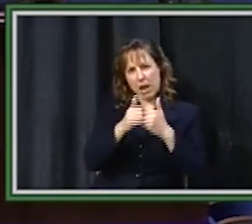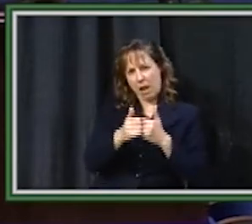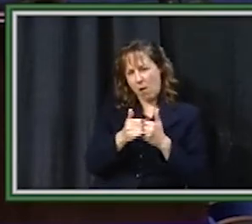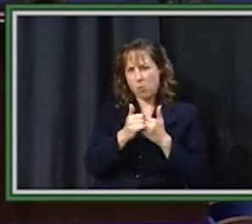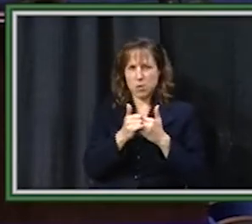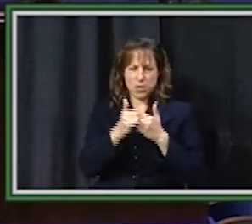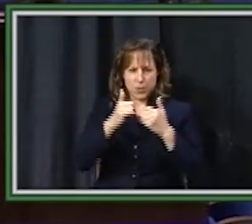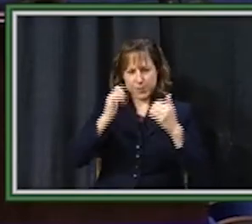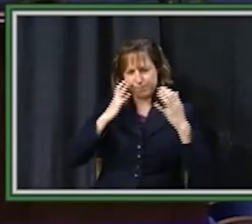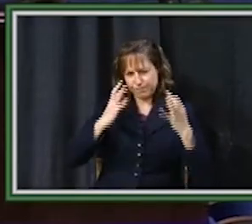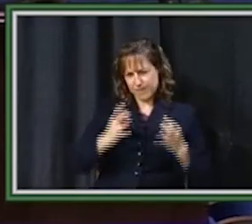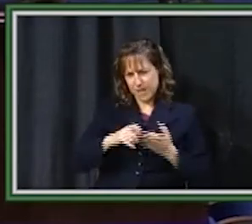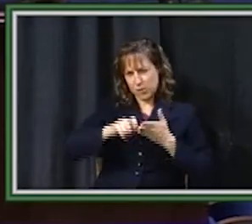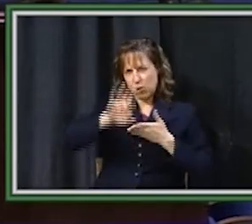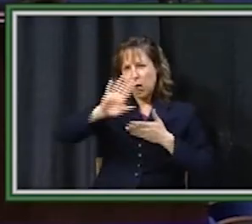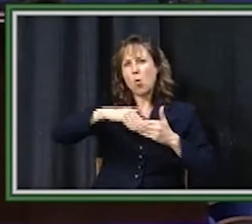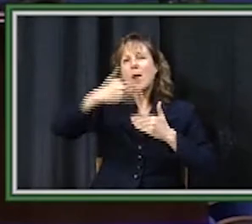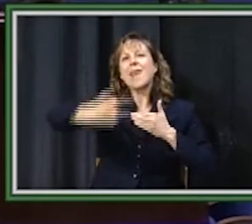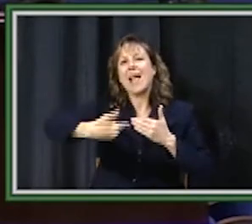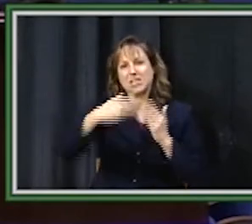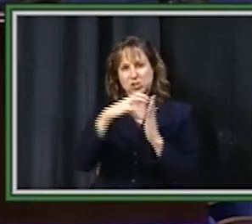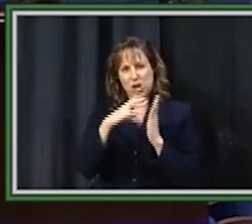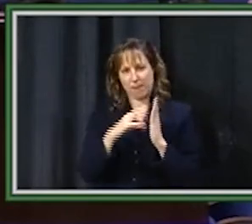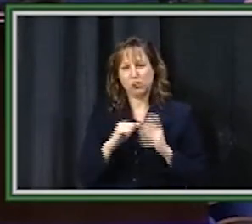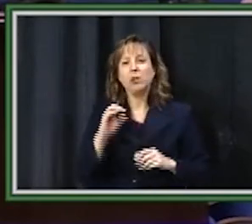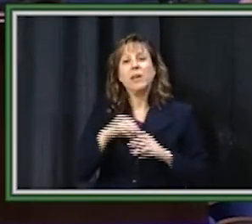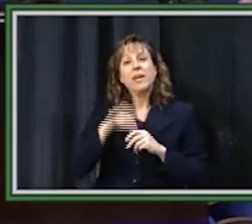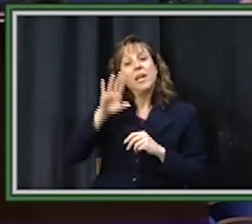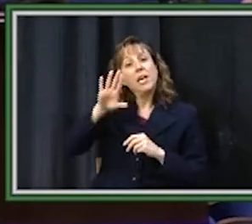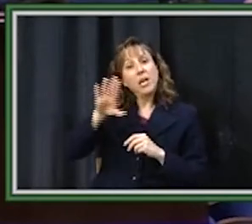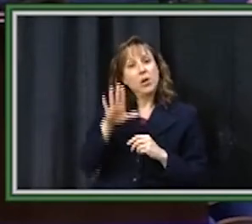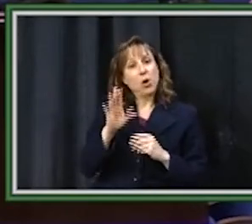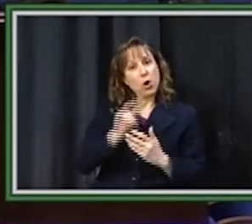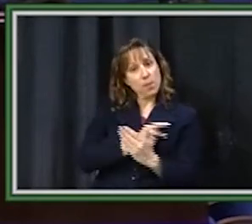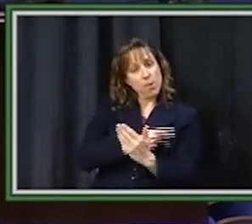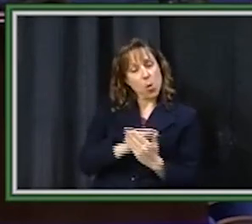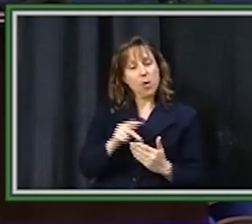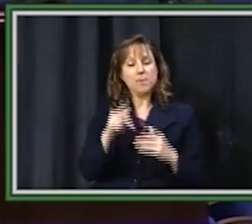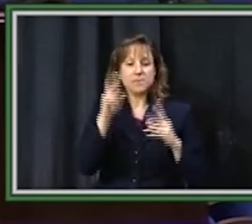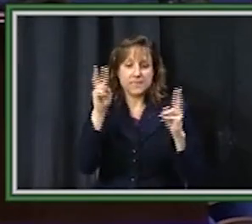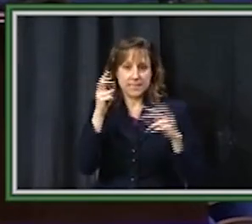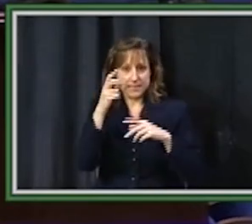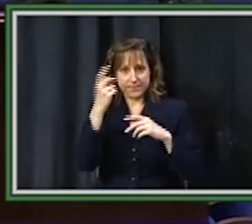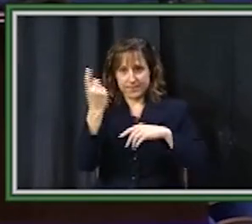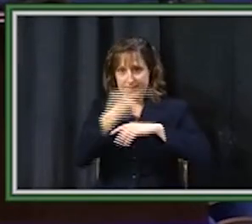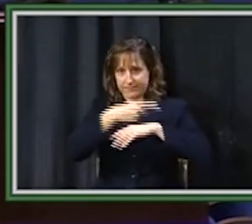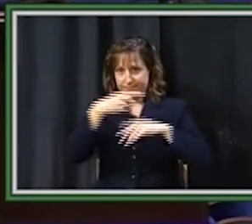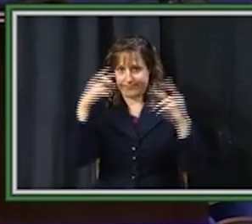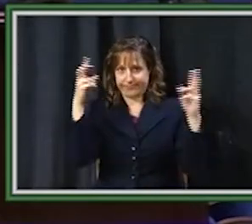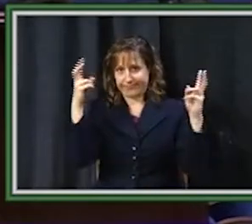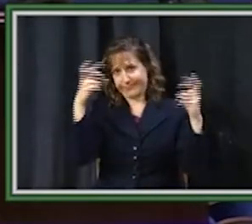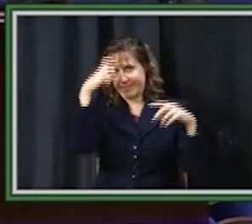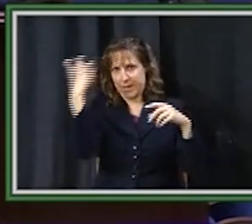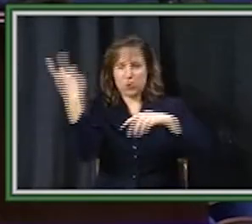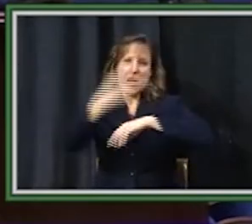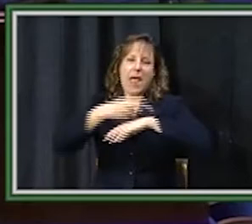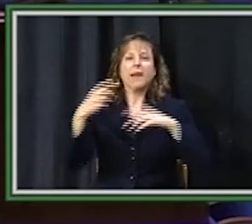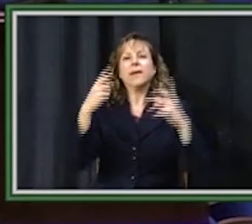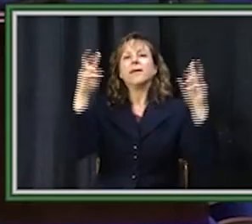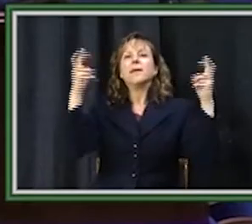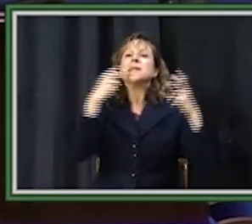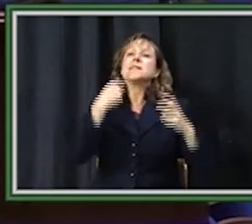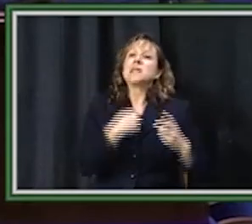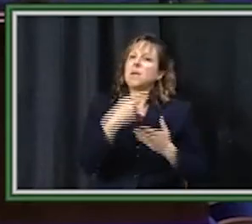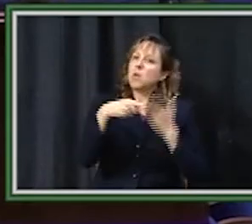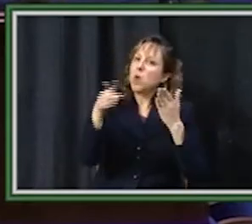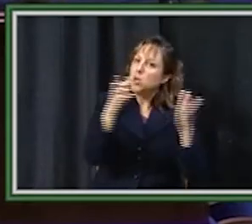write your next chapter. In her poem, "The Summer Day," she ended, "Tell me what it is you plan to do with your